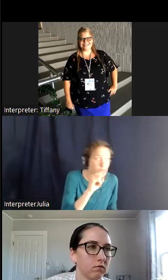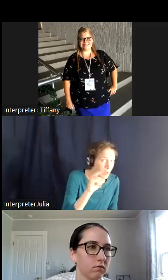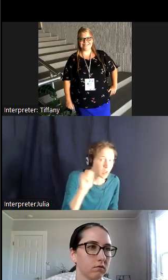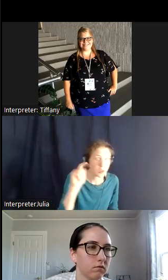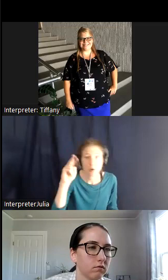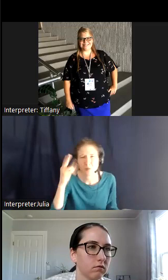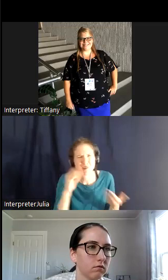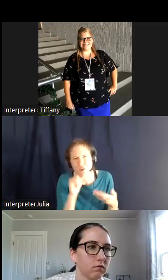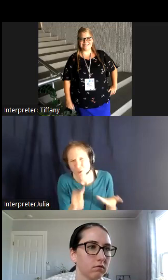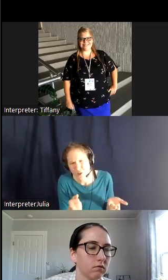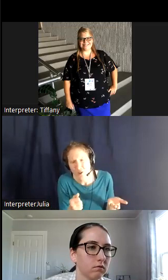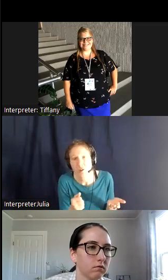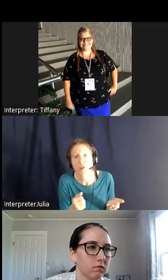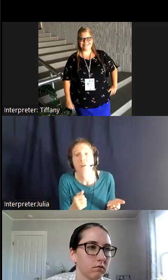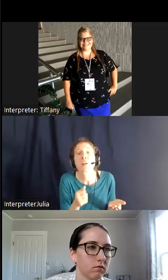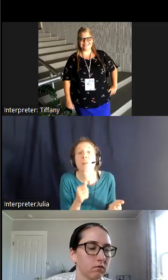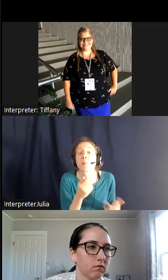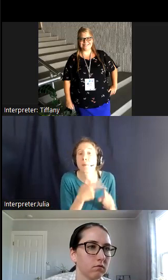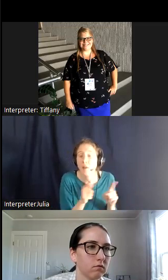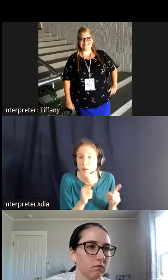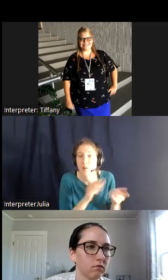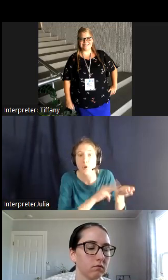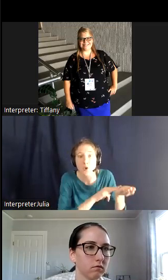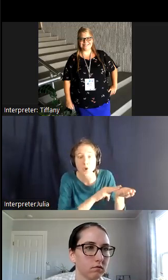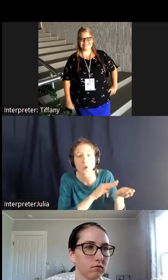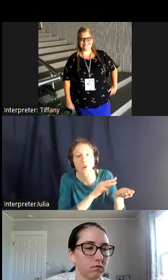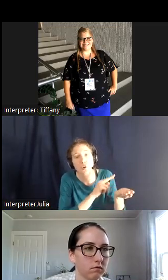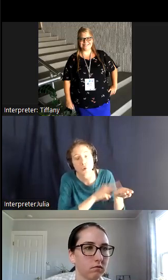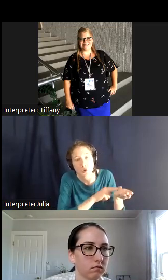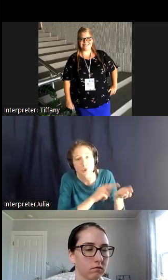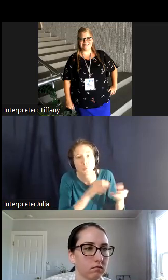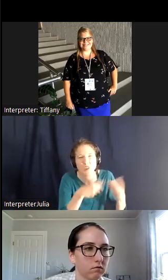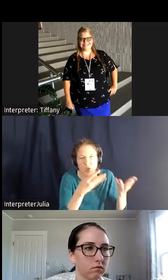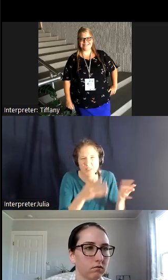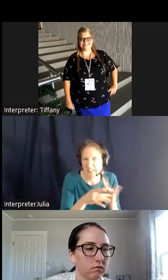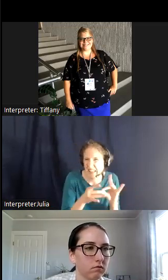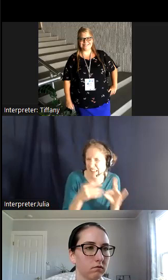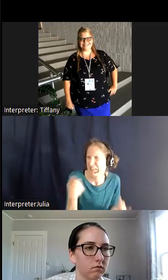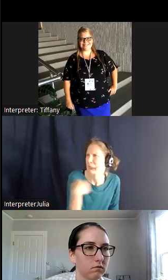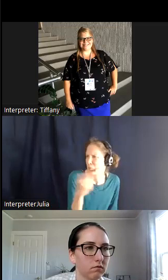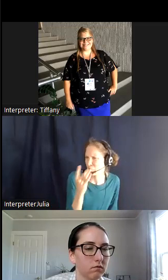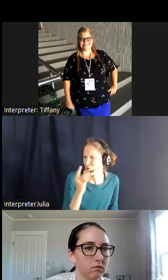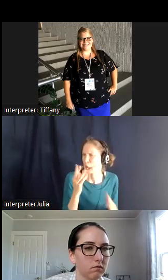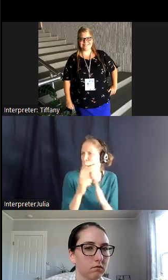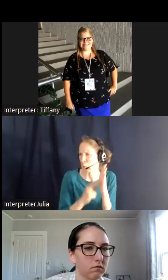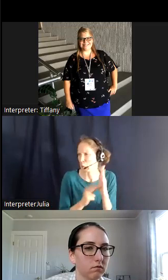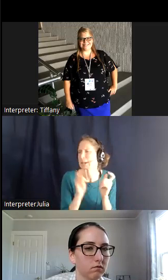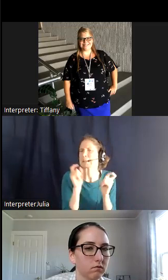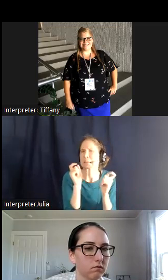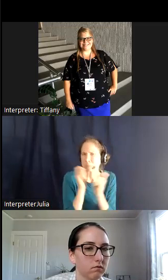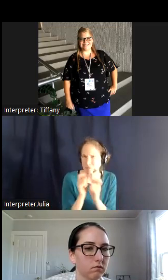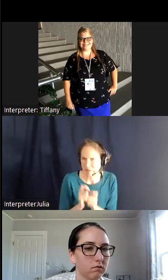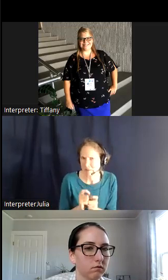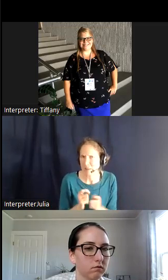feedback we got from the provider community is that they very much wanted our rules to be specific and create the